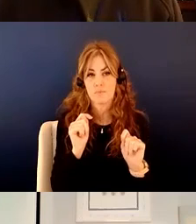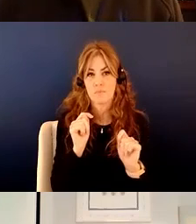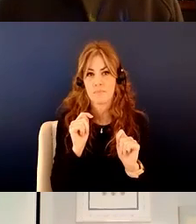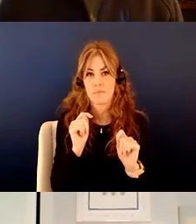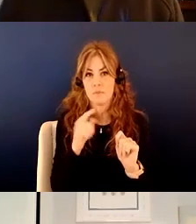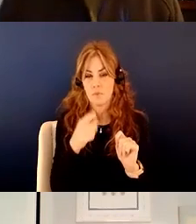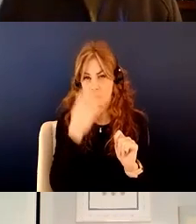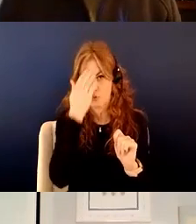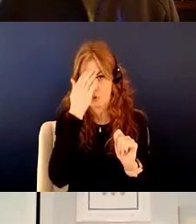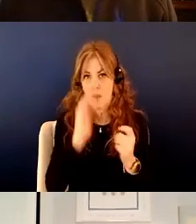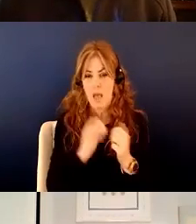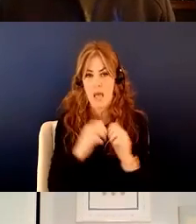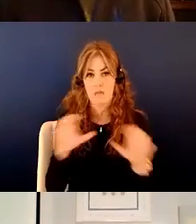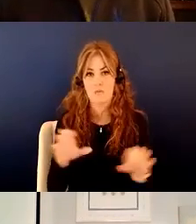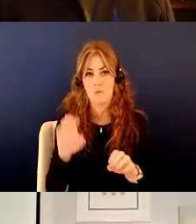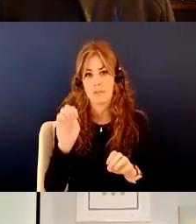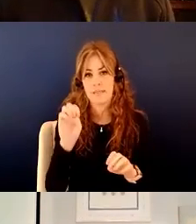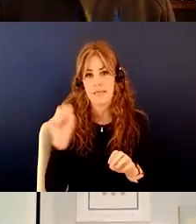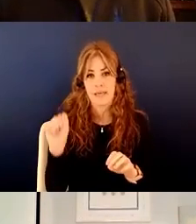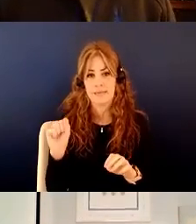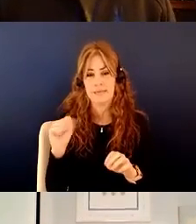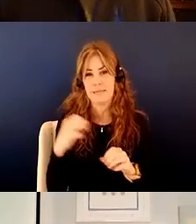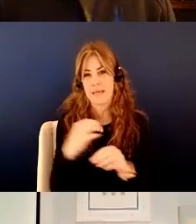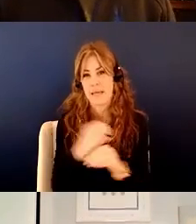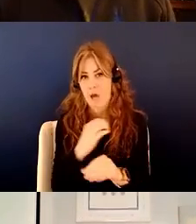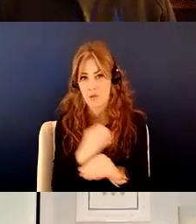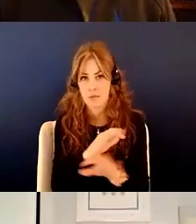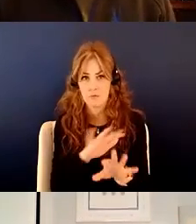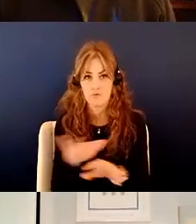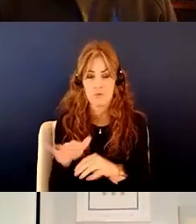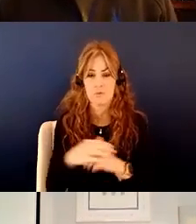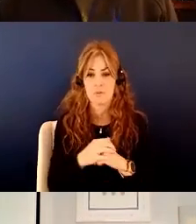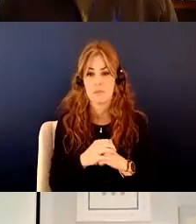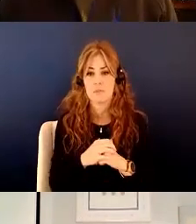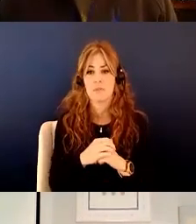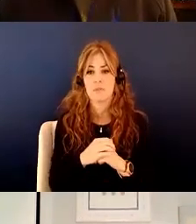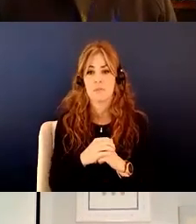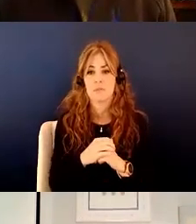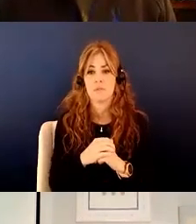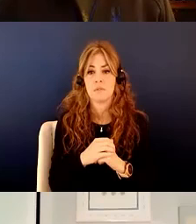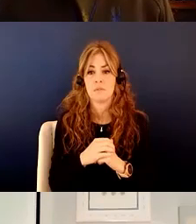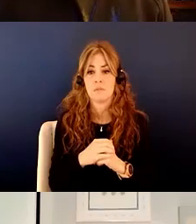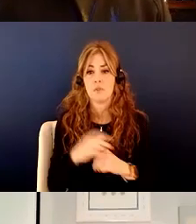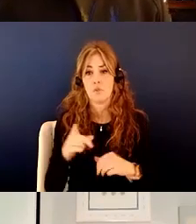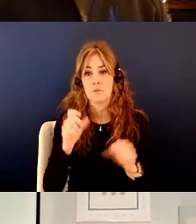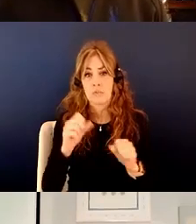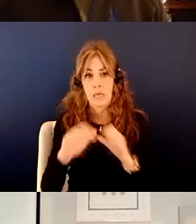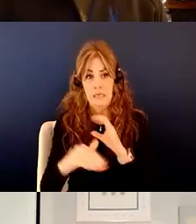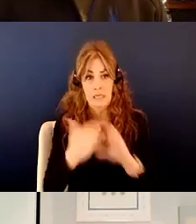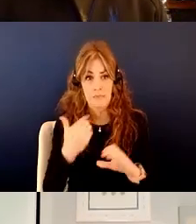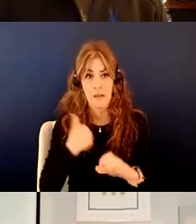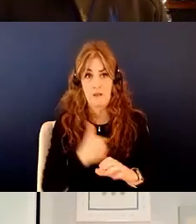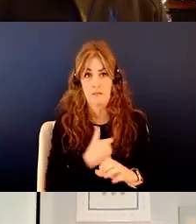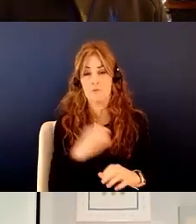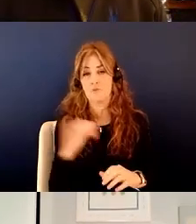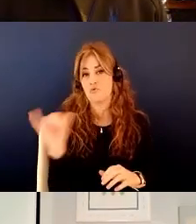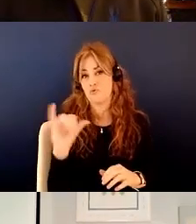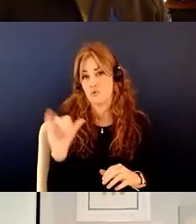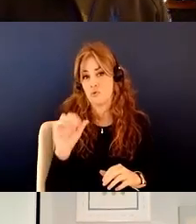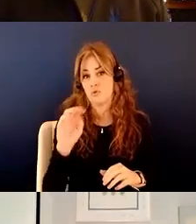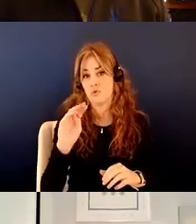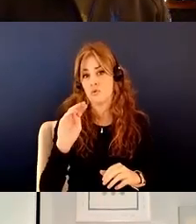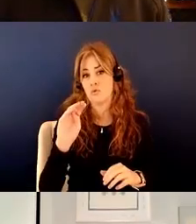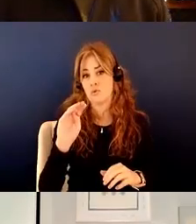you do ESCalc and so forth. And then also feel free to email us at our Modern